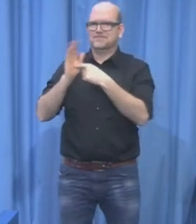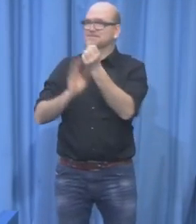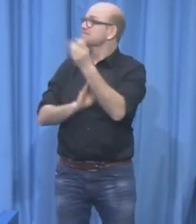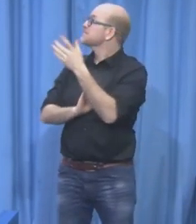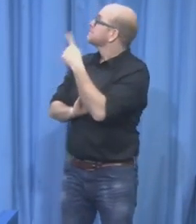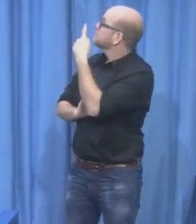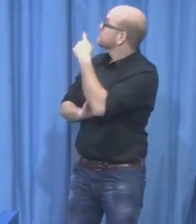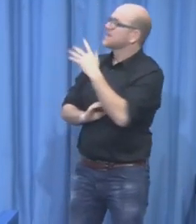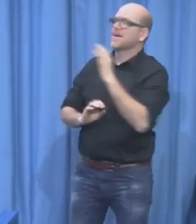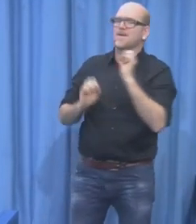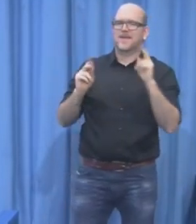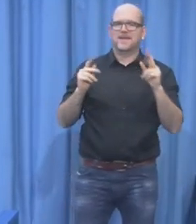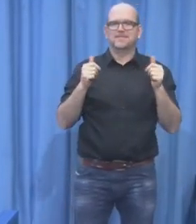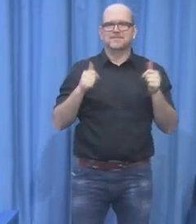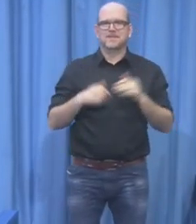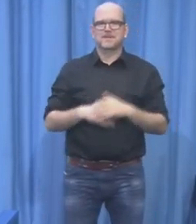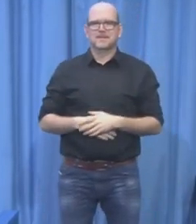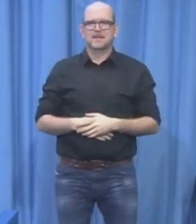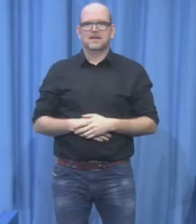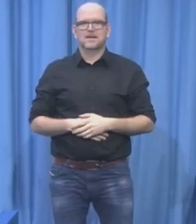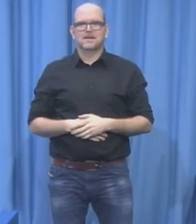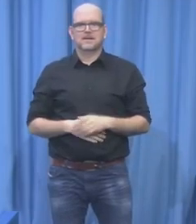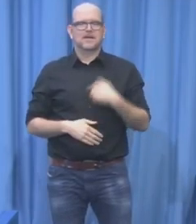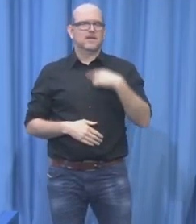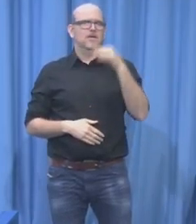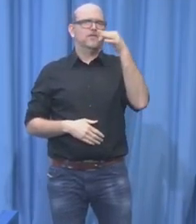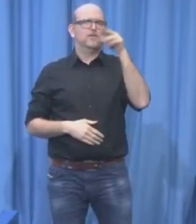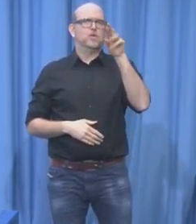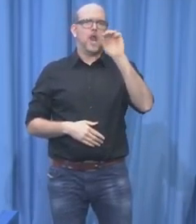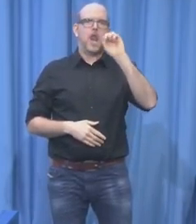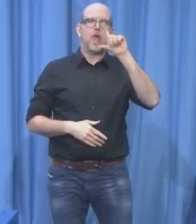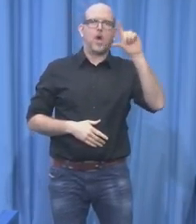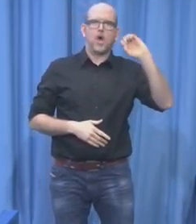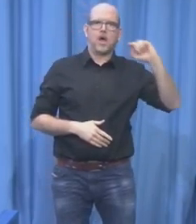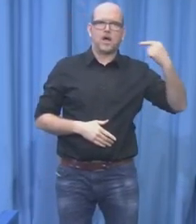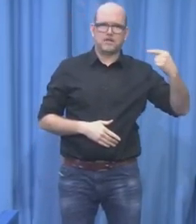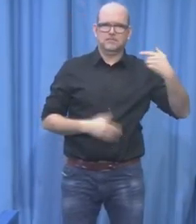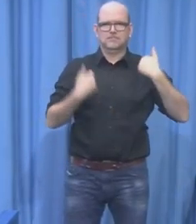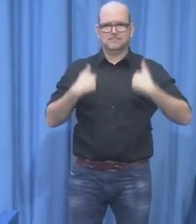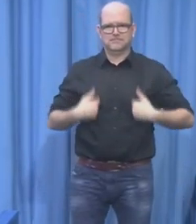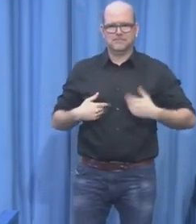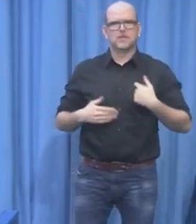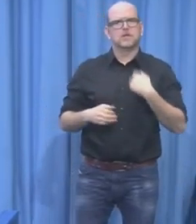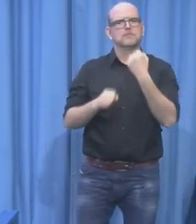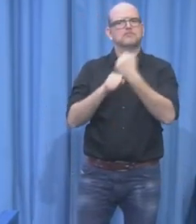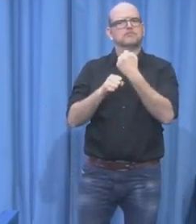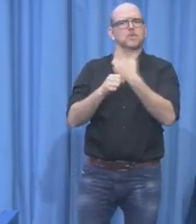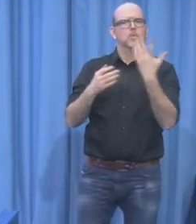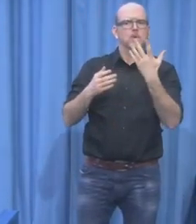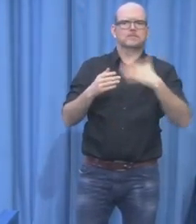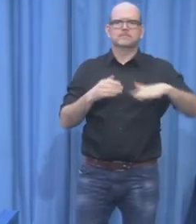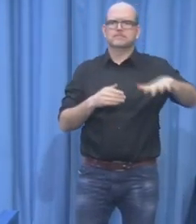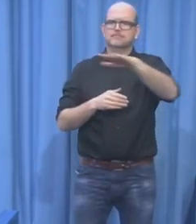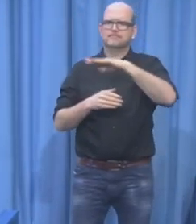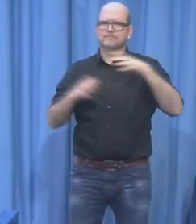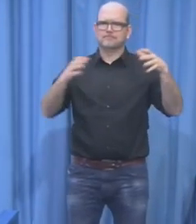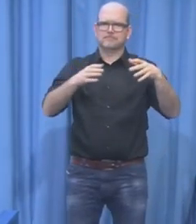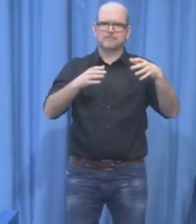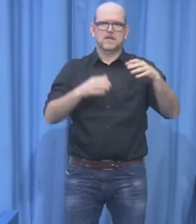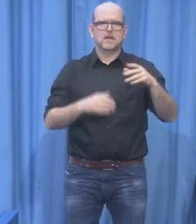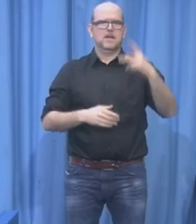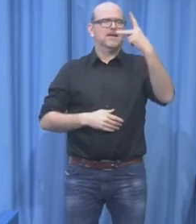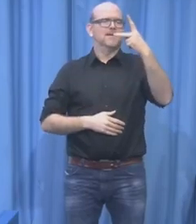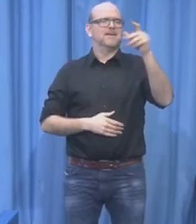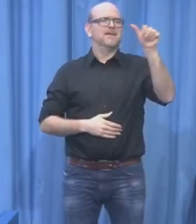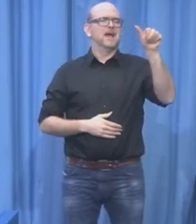Furlong. I work for an organization called KARE. We work with people with intellectual disabilities, children and adults in